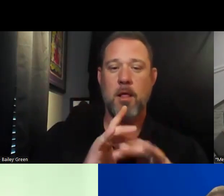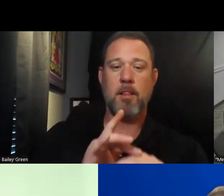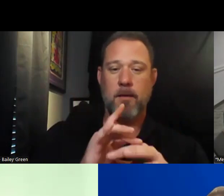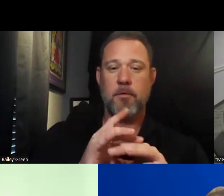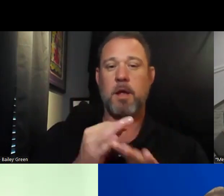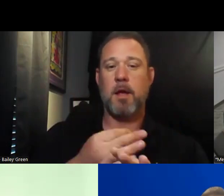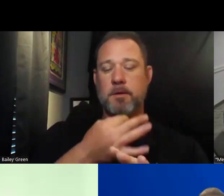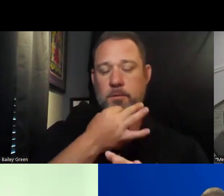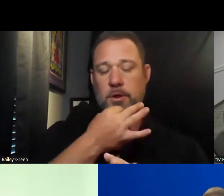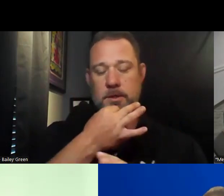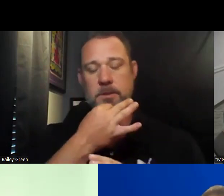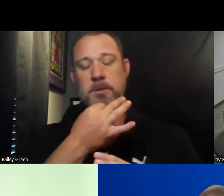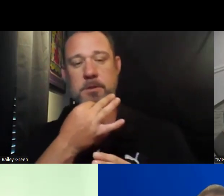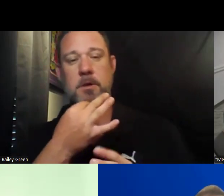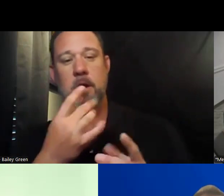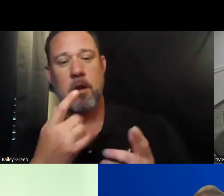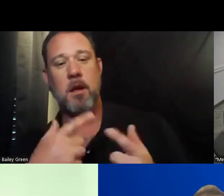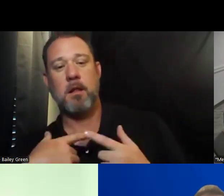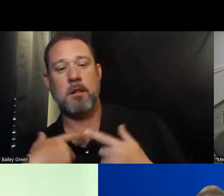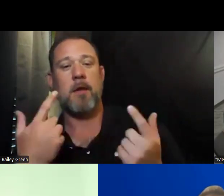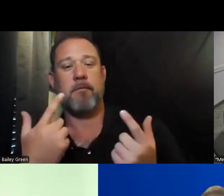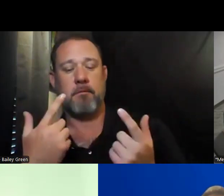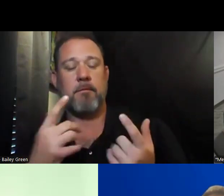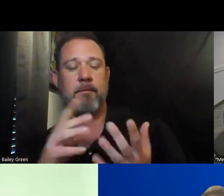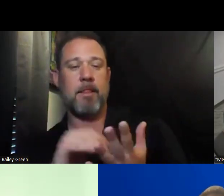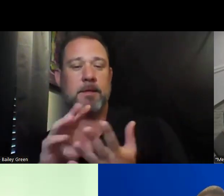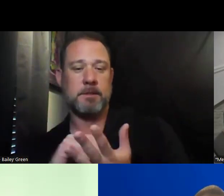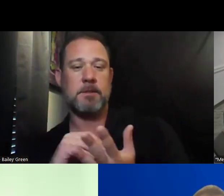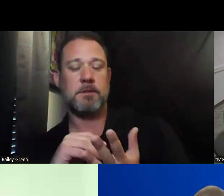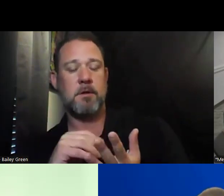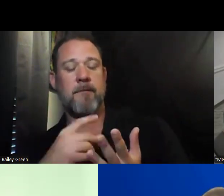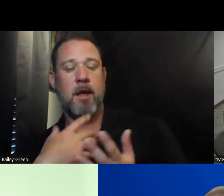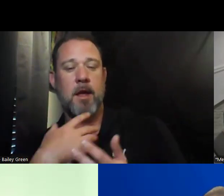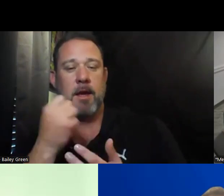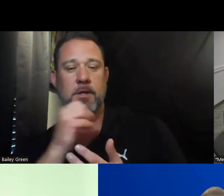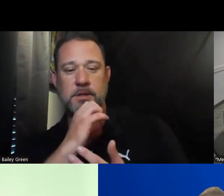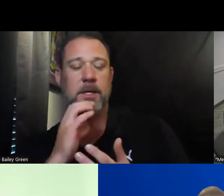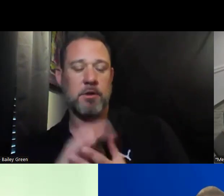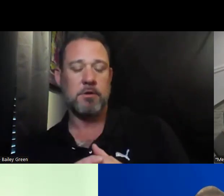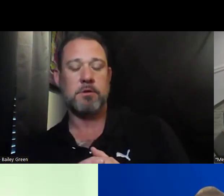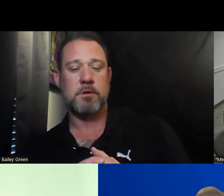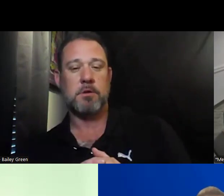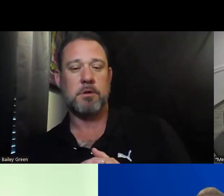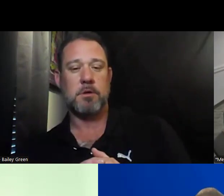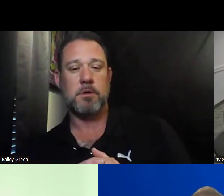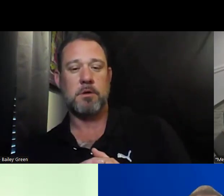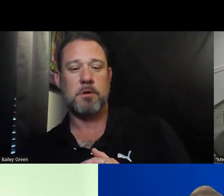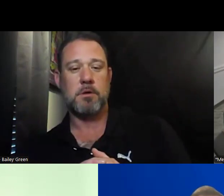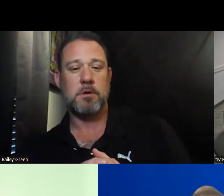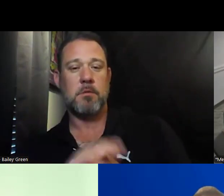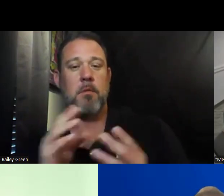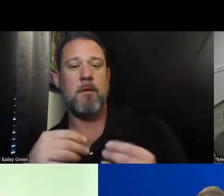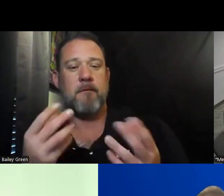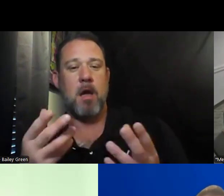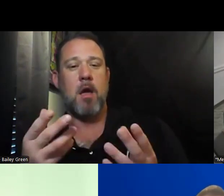expertise and lifelong lessons of our aging seniors, but also provide that